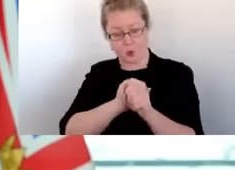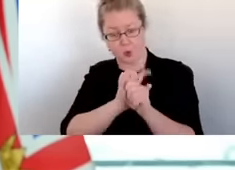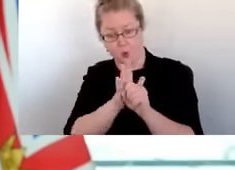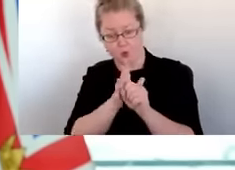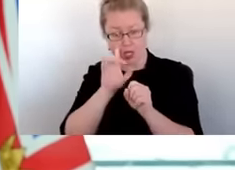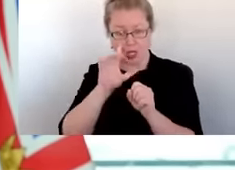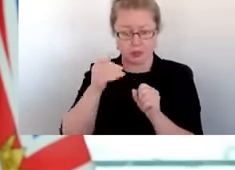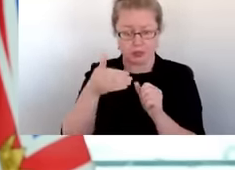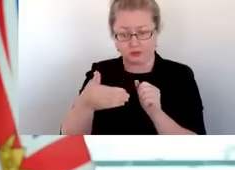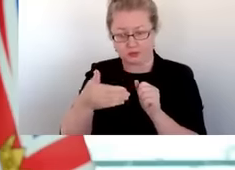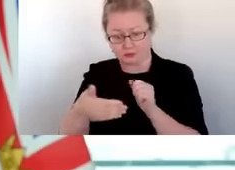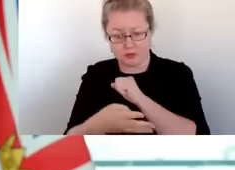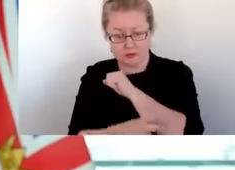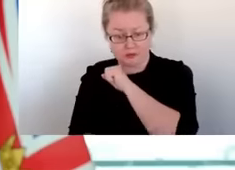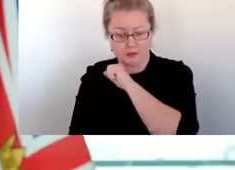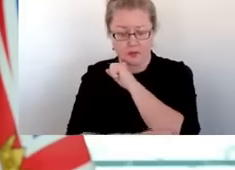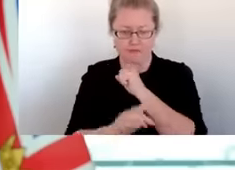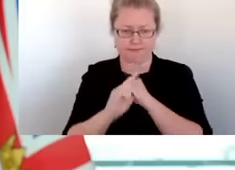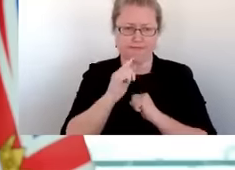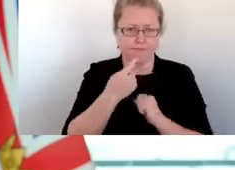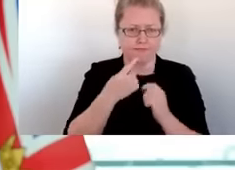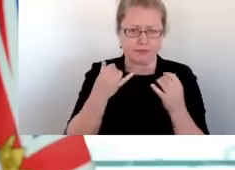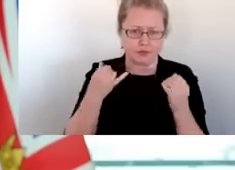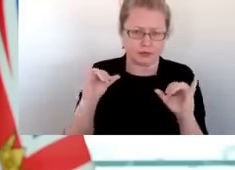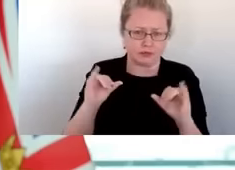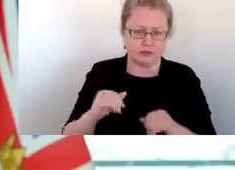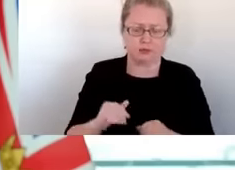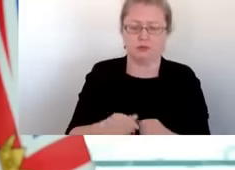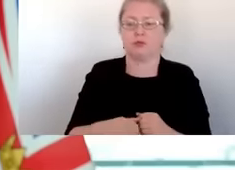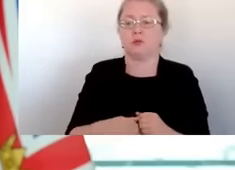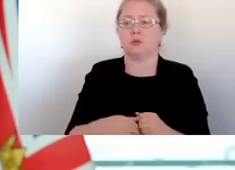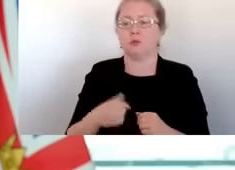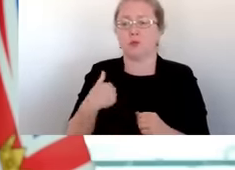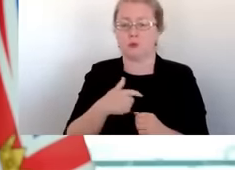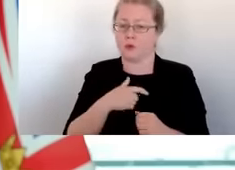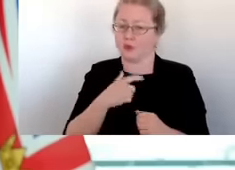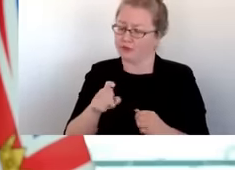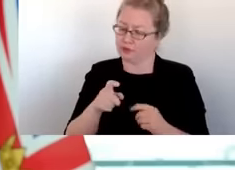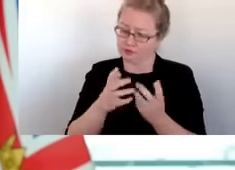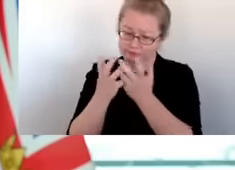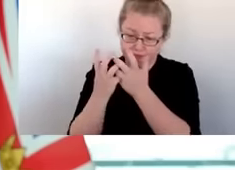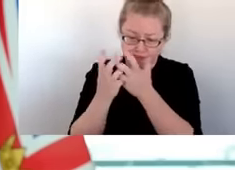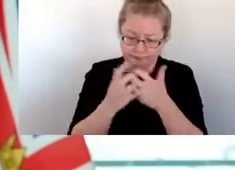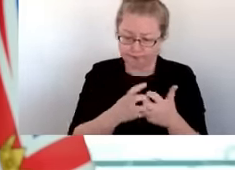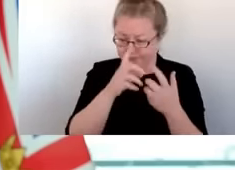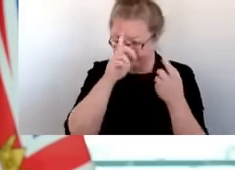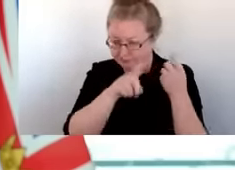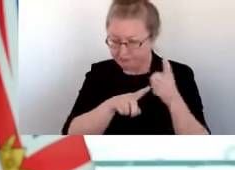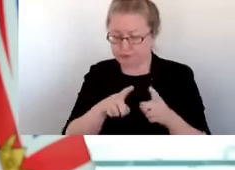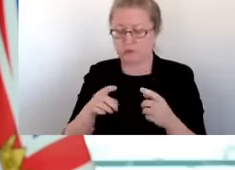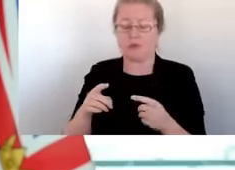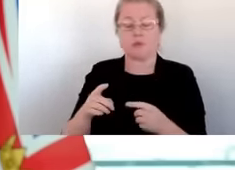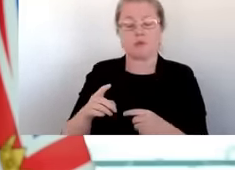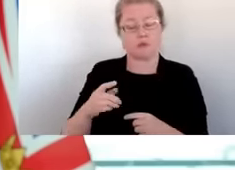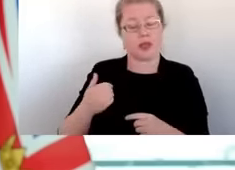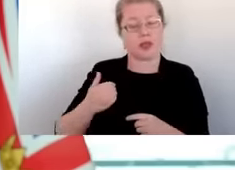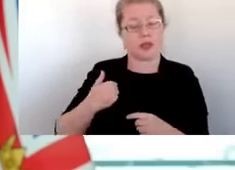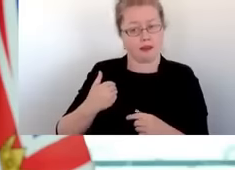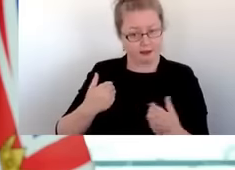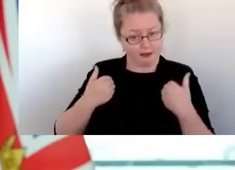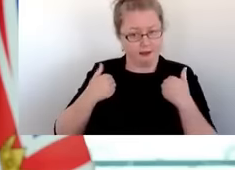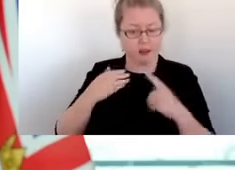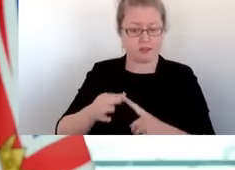to continue to take coordinated measures together. We know that we, for example, still have our special advisory committee nationally.